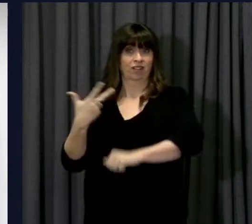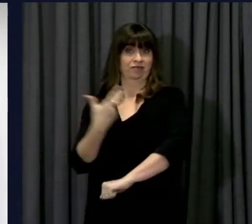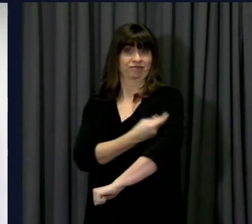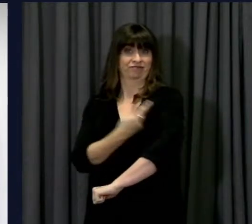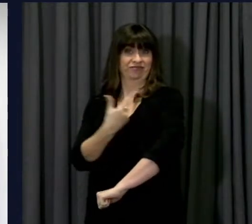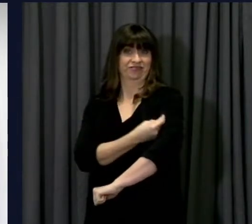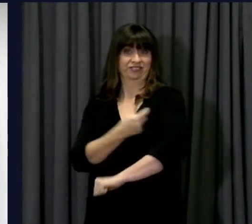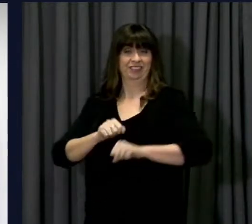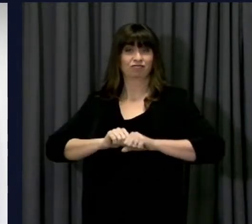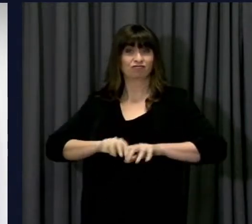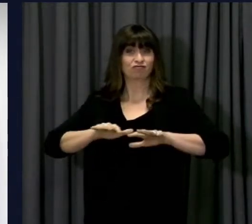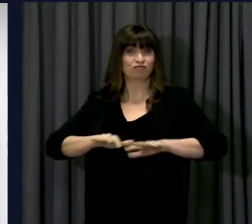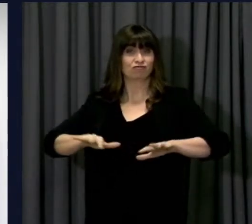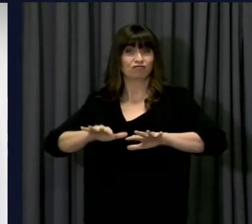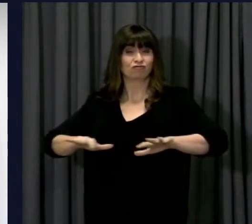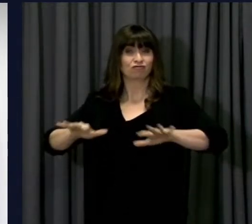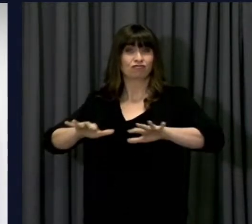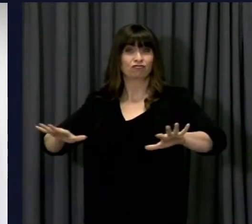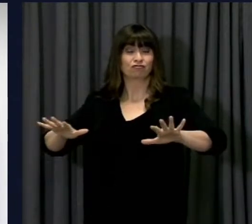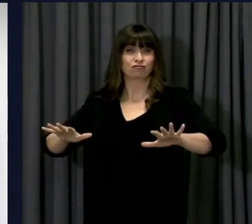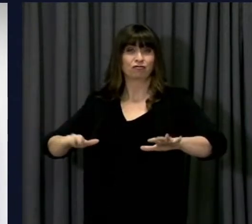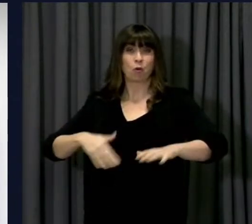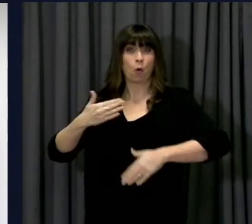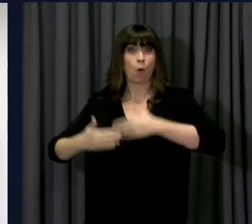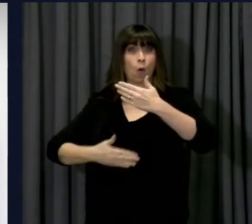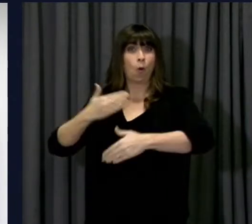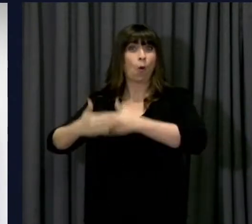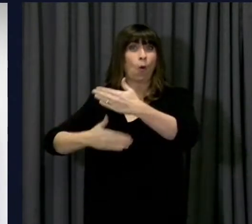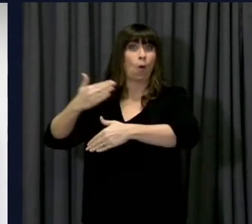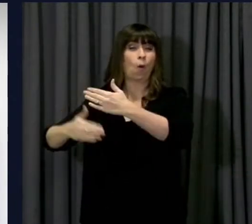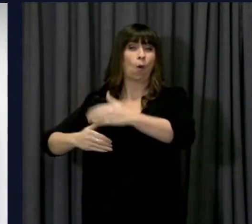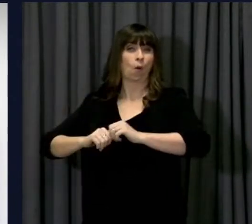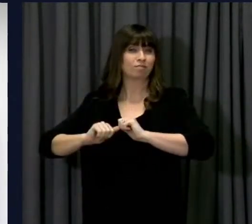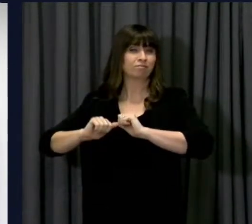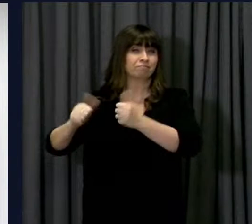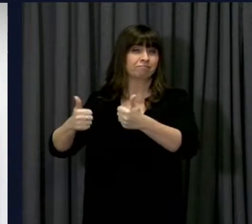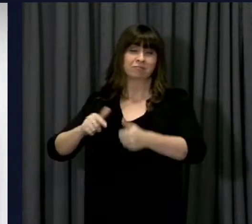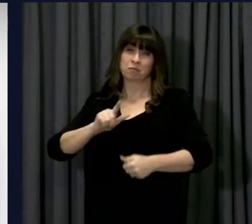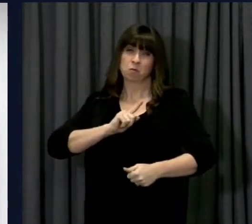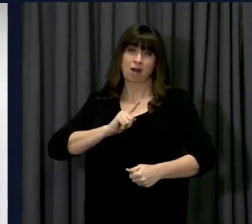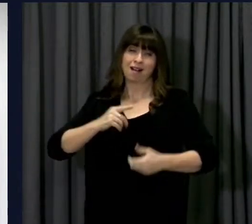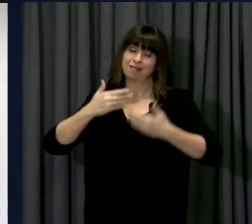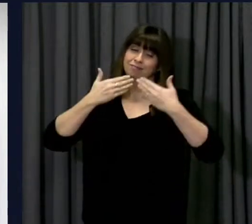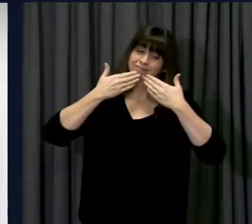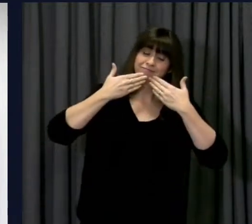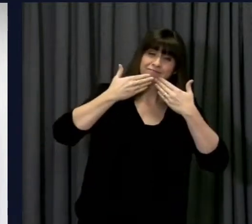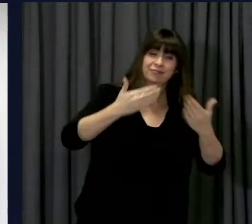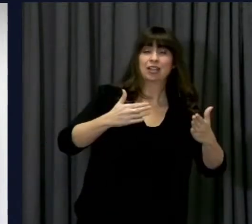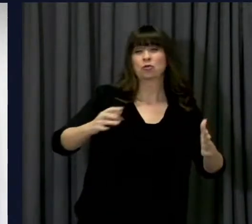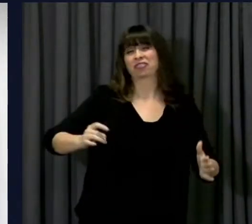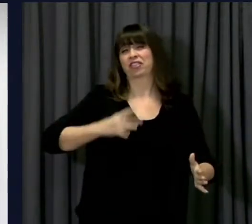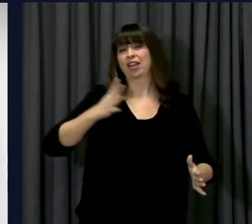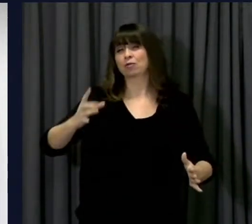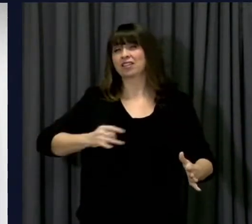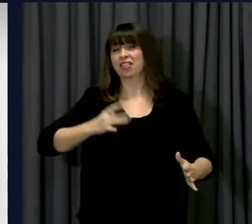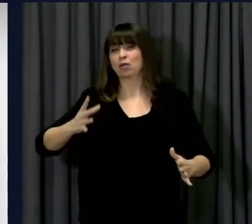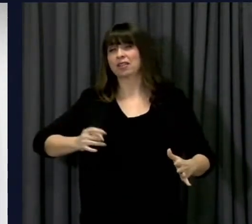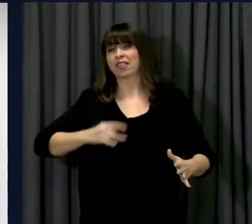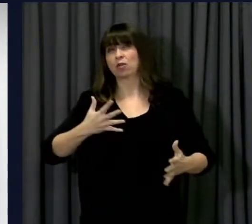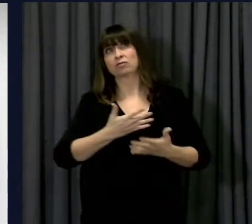vaccination programme continues to go from strength to strength, thanks to the incredible work of thousands of people around